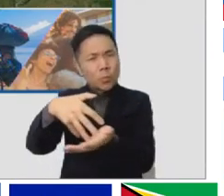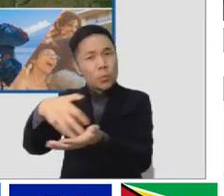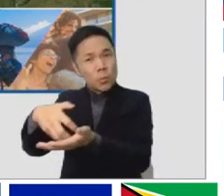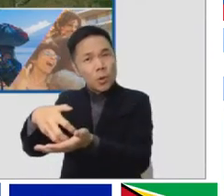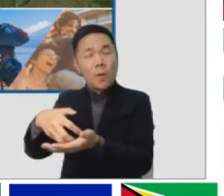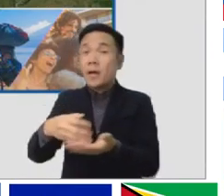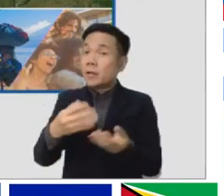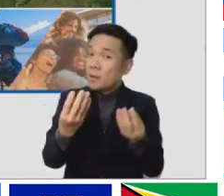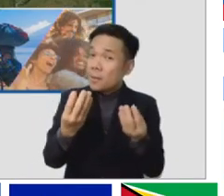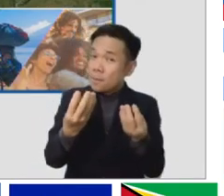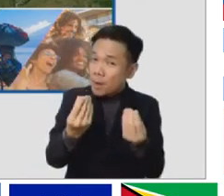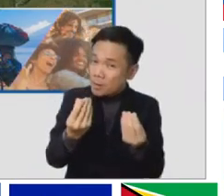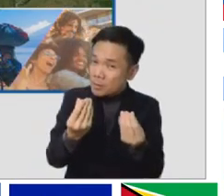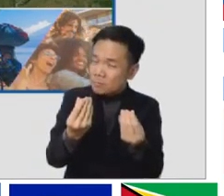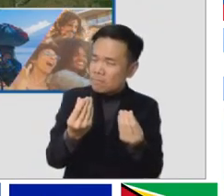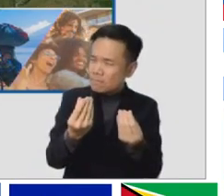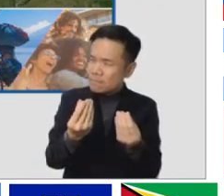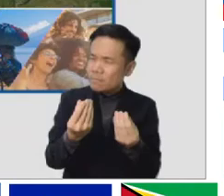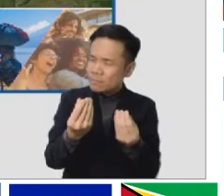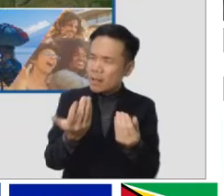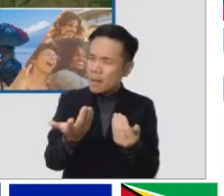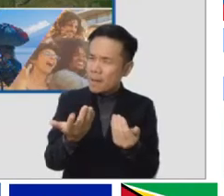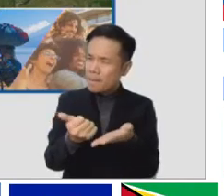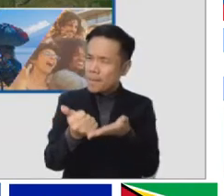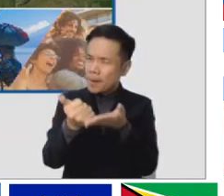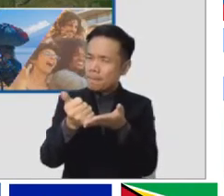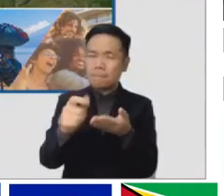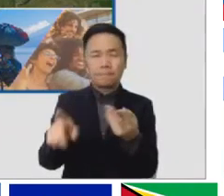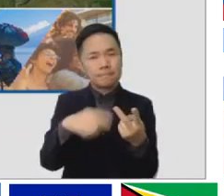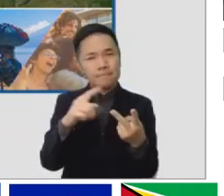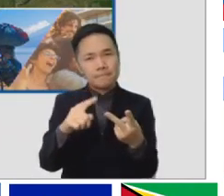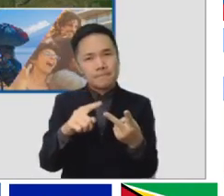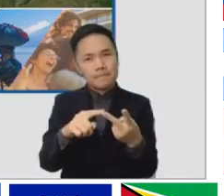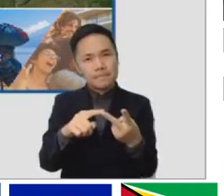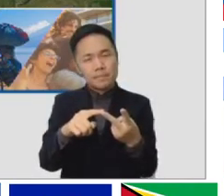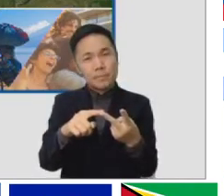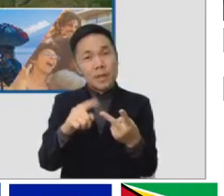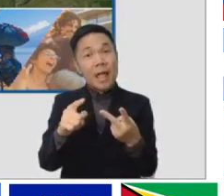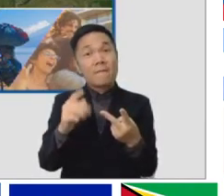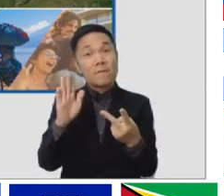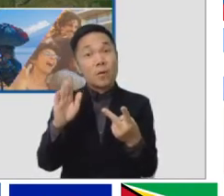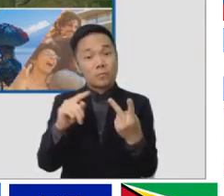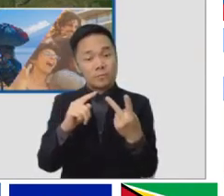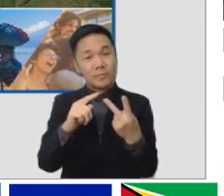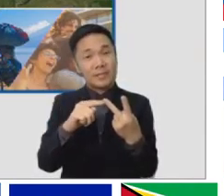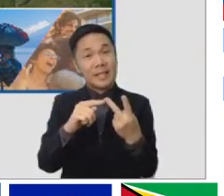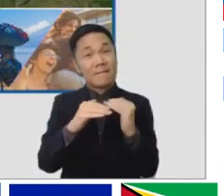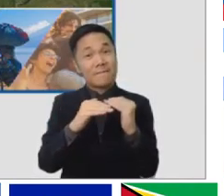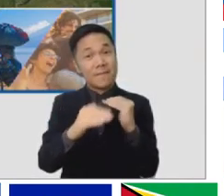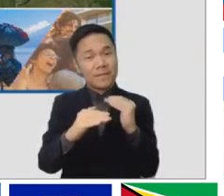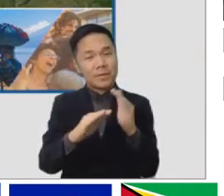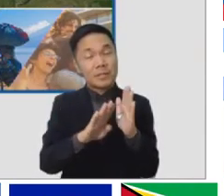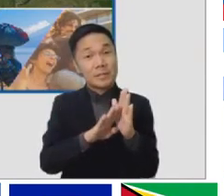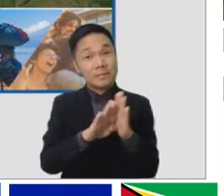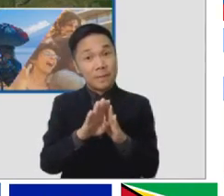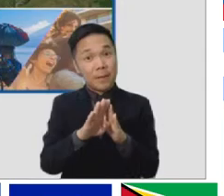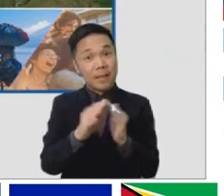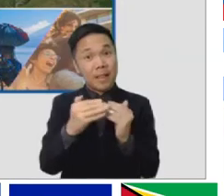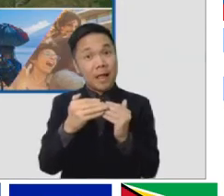recovery, and everything that is related to sustainable development post-COVID-19,